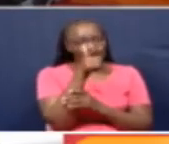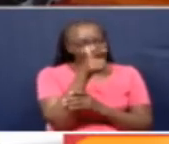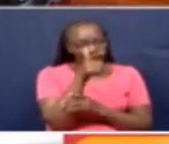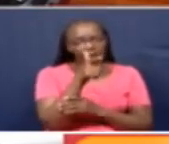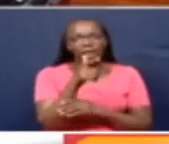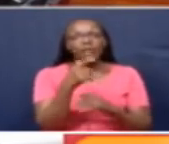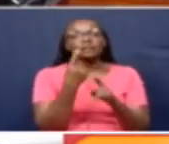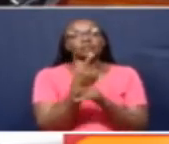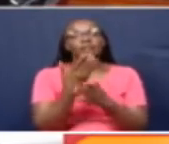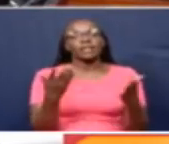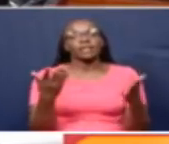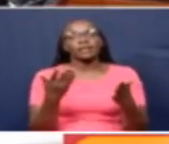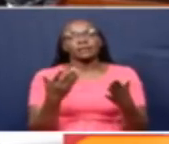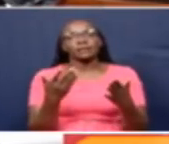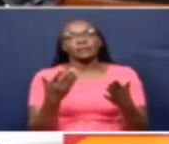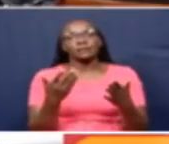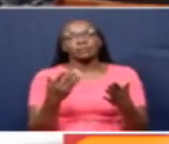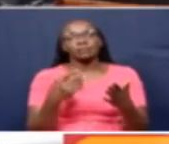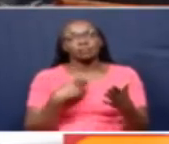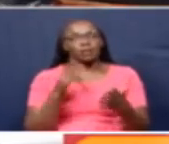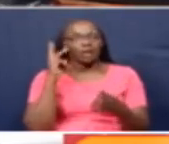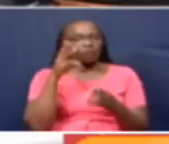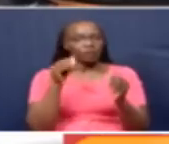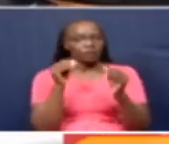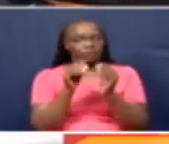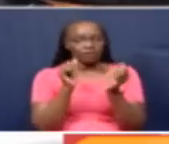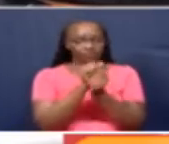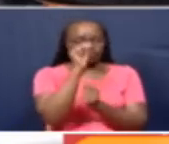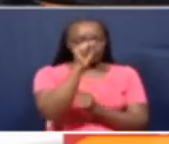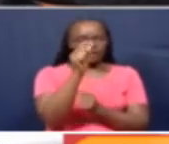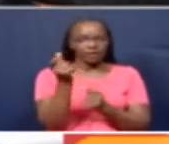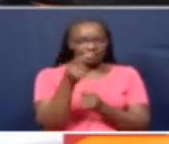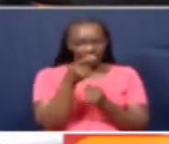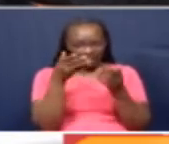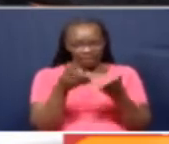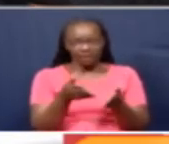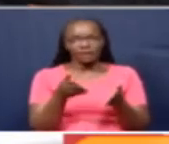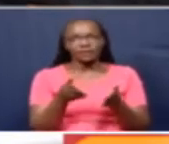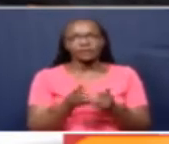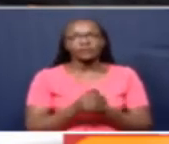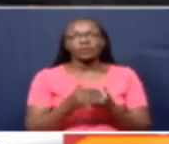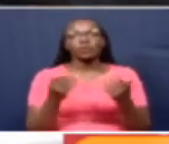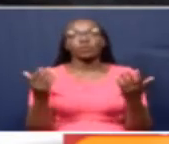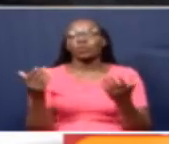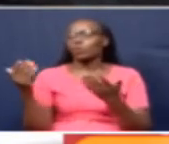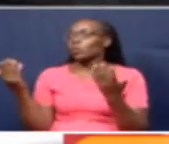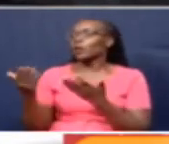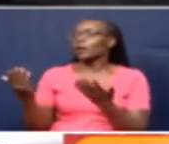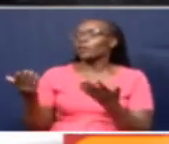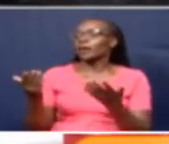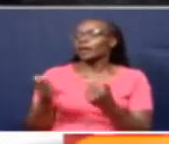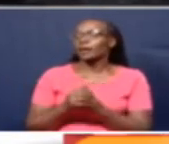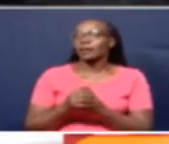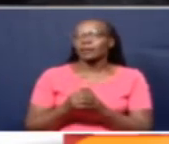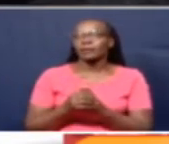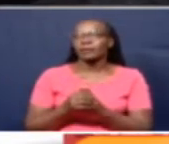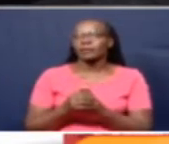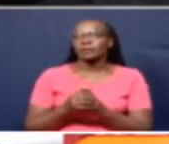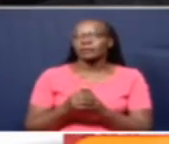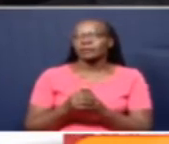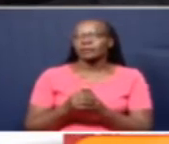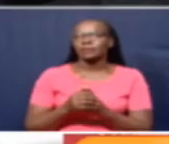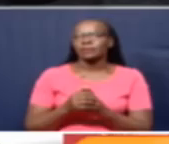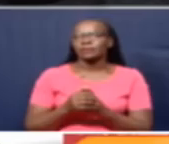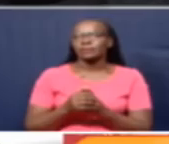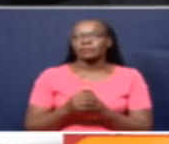at the moment. And I'm going to meet him on the 15th of this month or 20th. Yeah. In Oman. In Muscat, because his mother